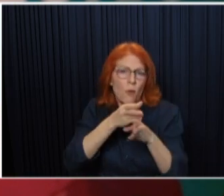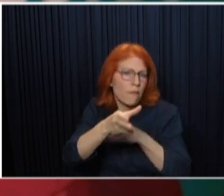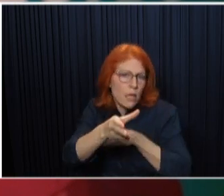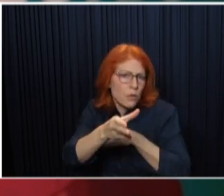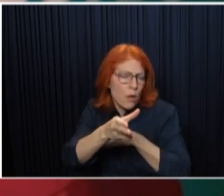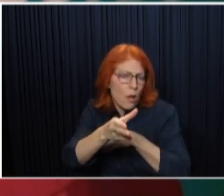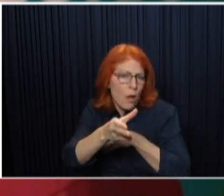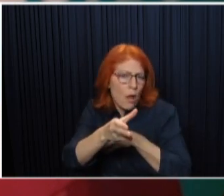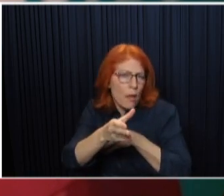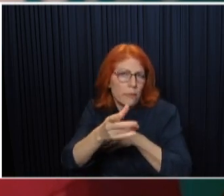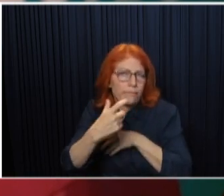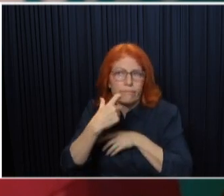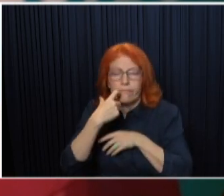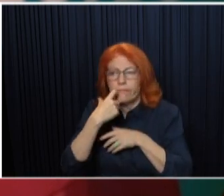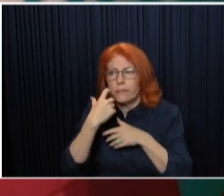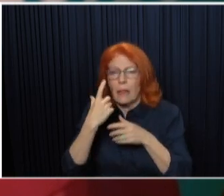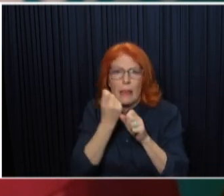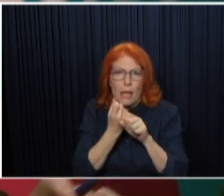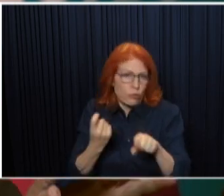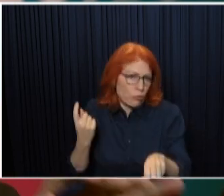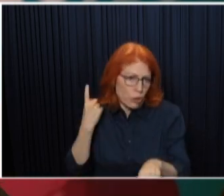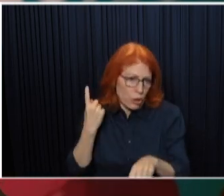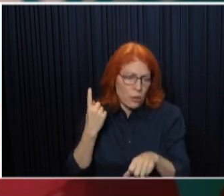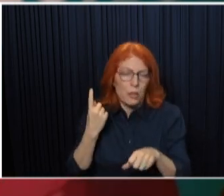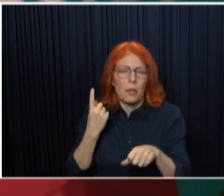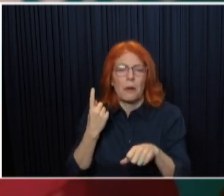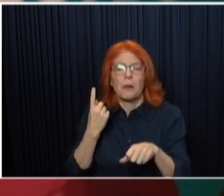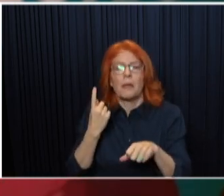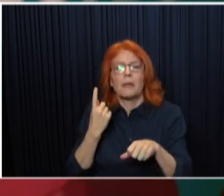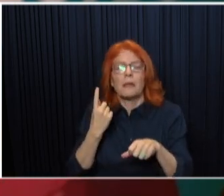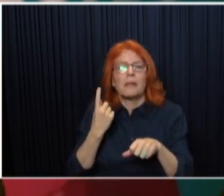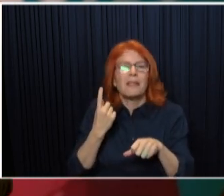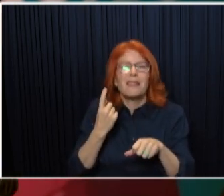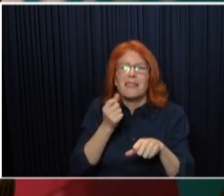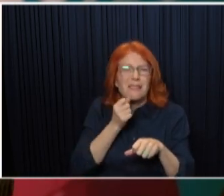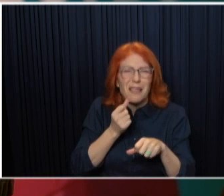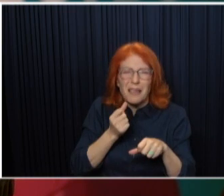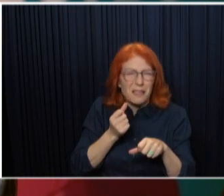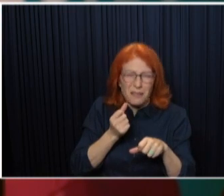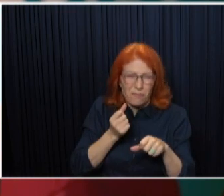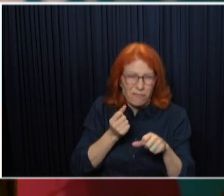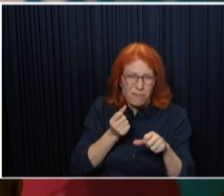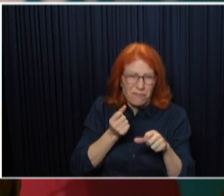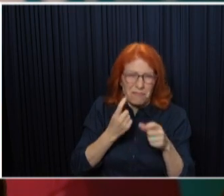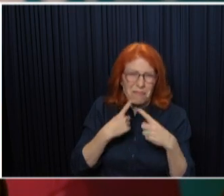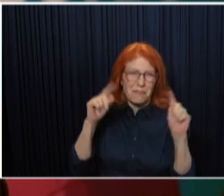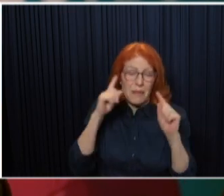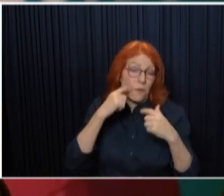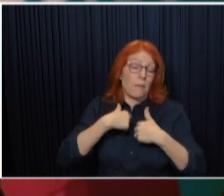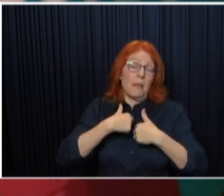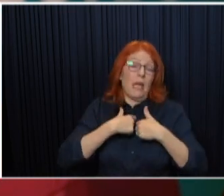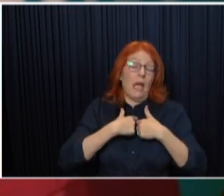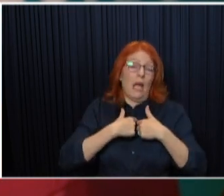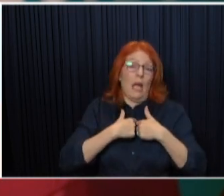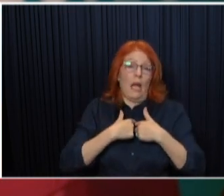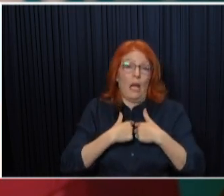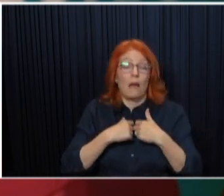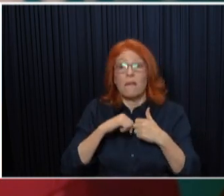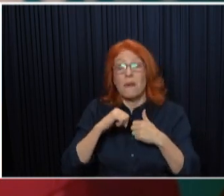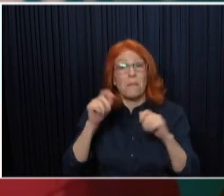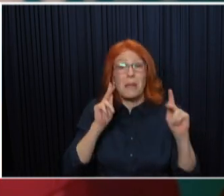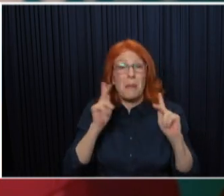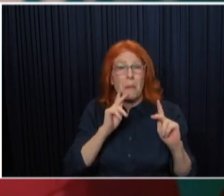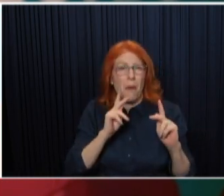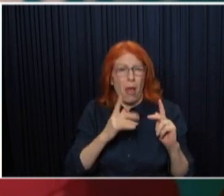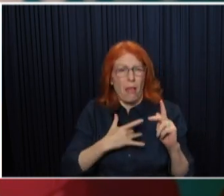That came last year. That just doesn't work for me. I don't think it works for a lot of people.